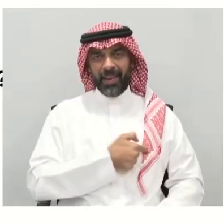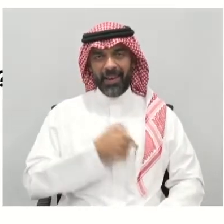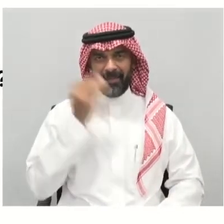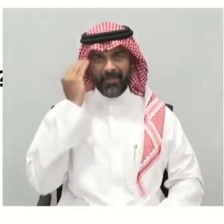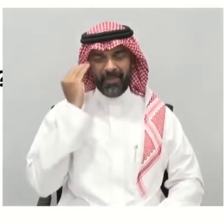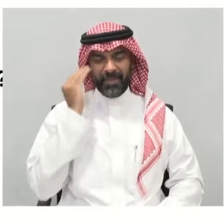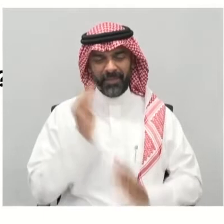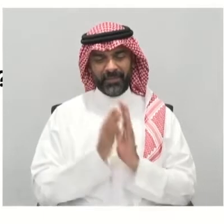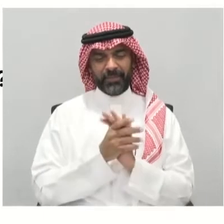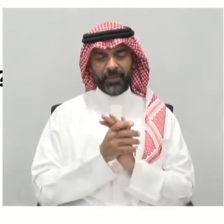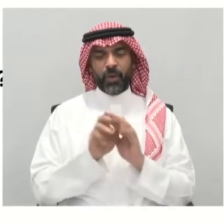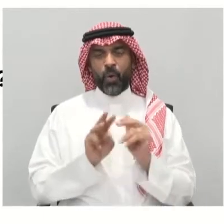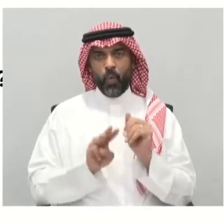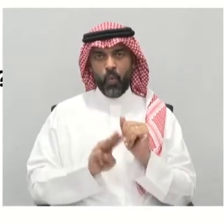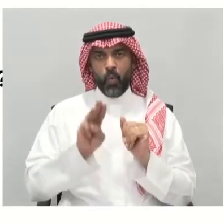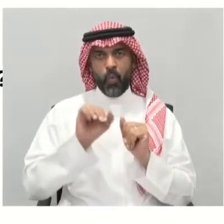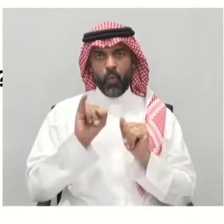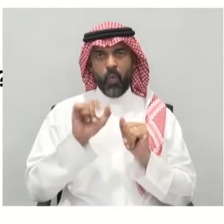will